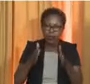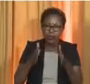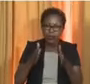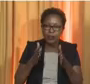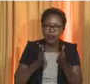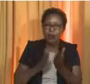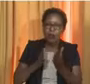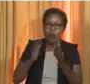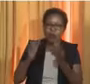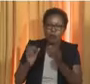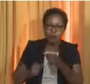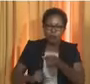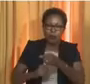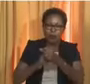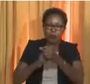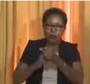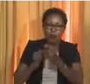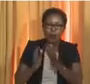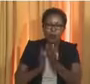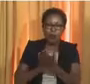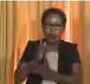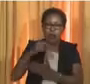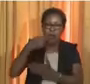Harvey and Ms. Esther Angawa,